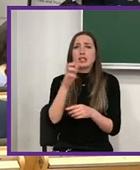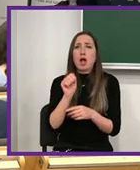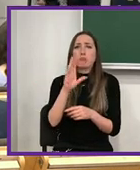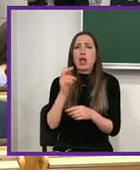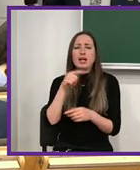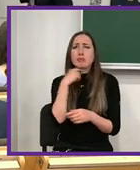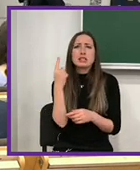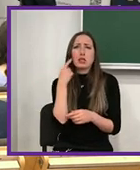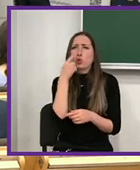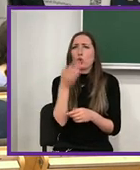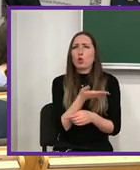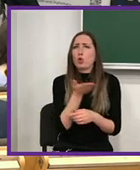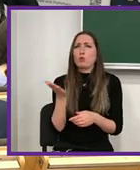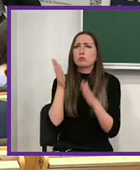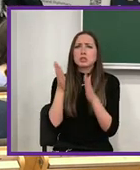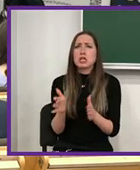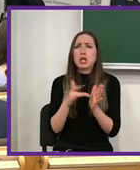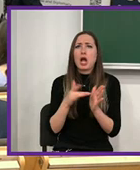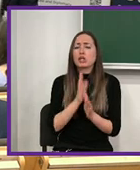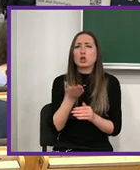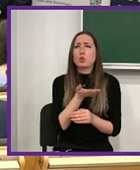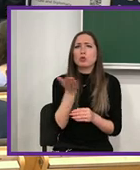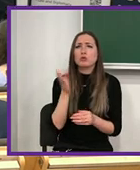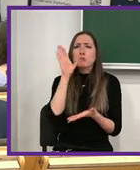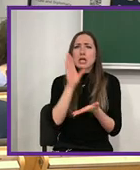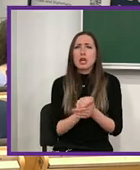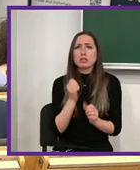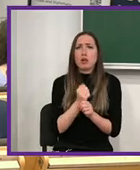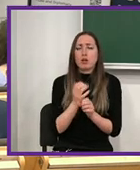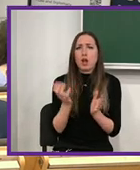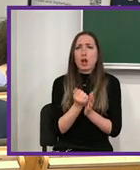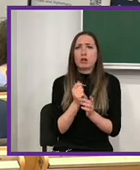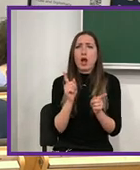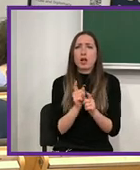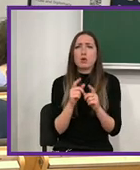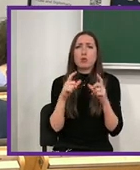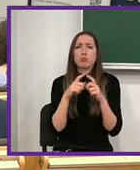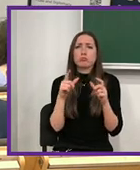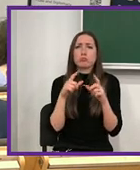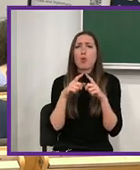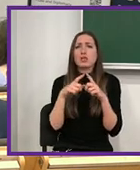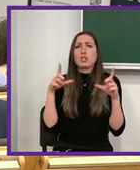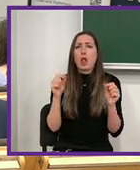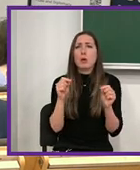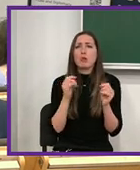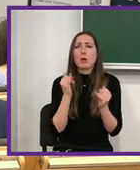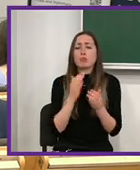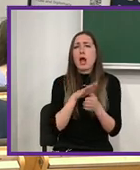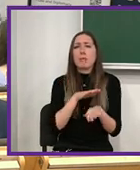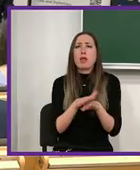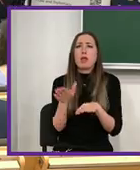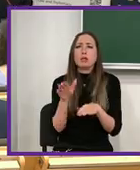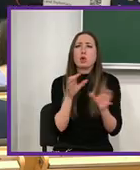with the corporate due diligence. Thank you very much. It's on. Yes, thank you. Thank